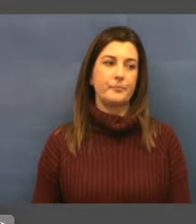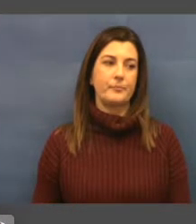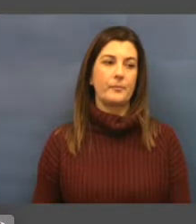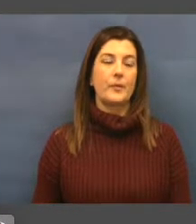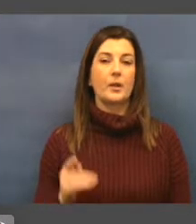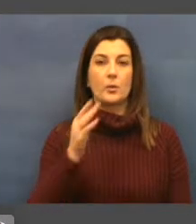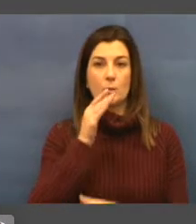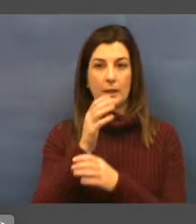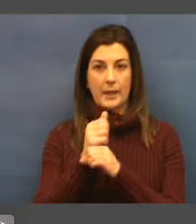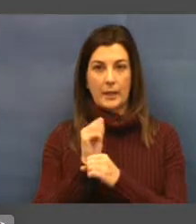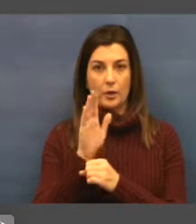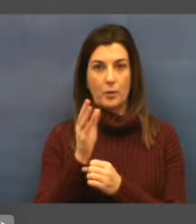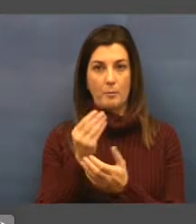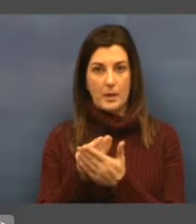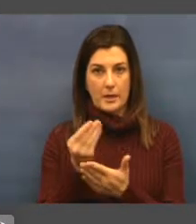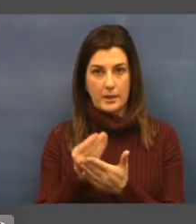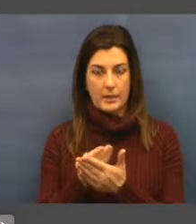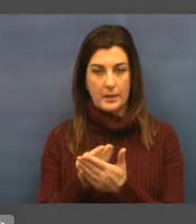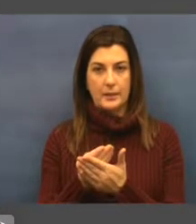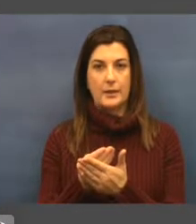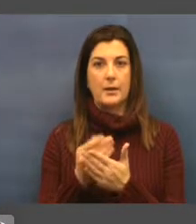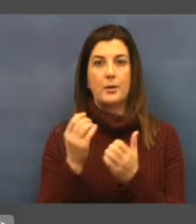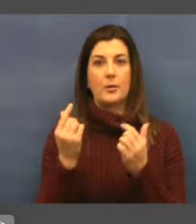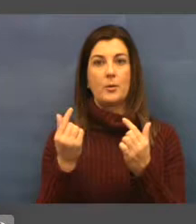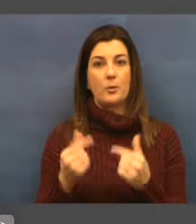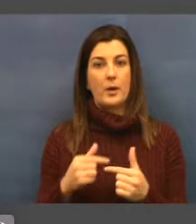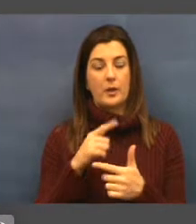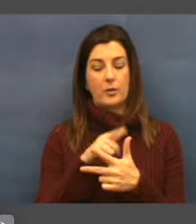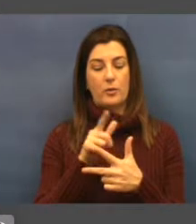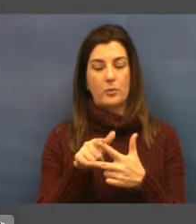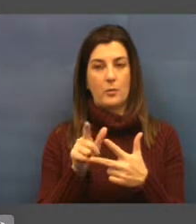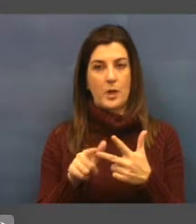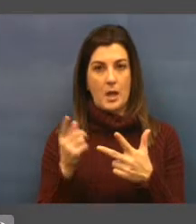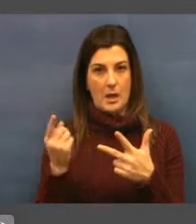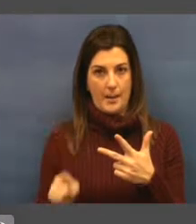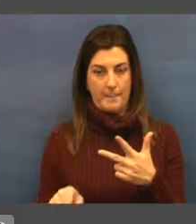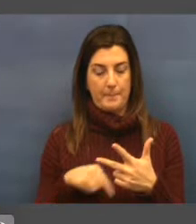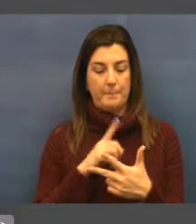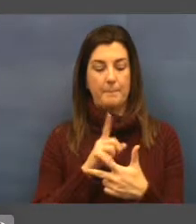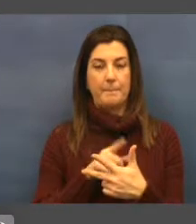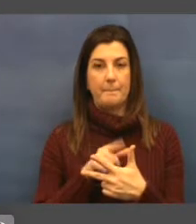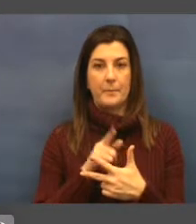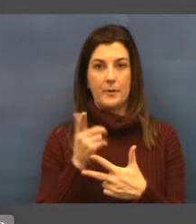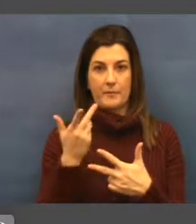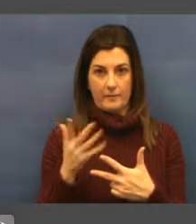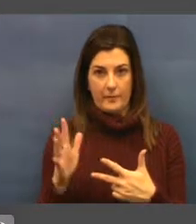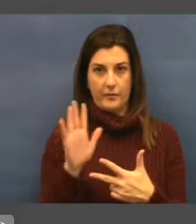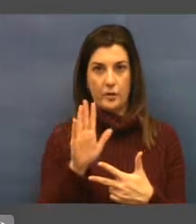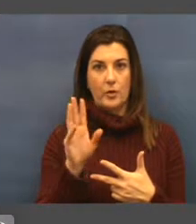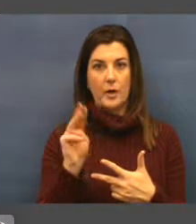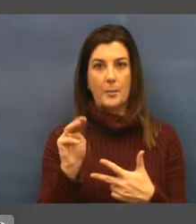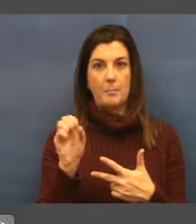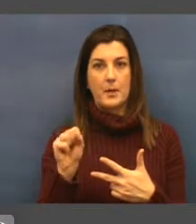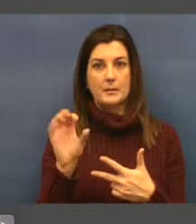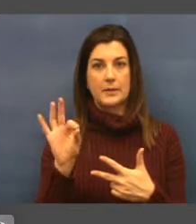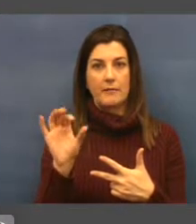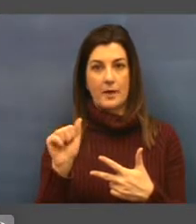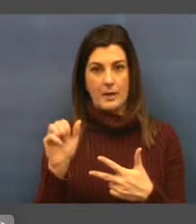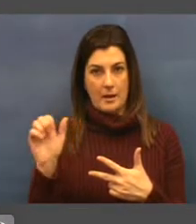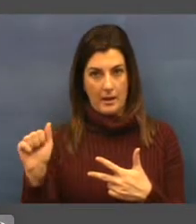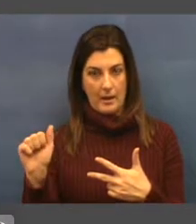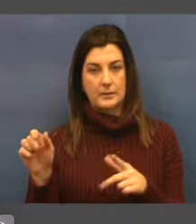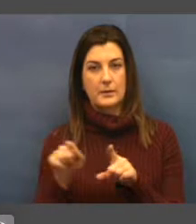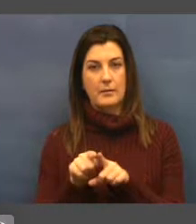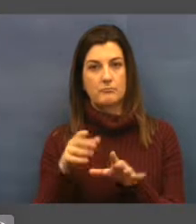So you will receive your funds when the following 3 conditions are met. 1, you've completed your MSFAAs, as we